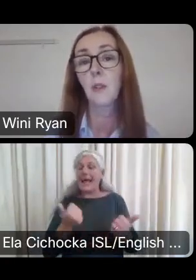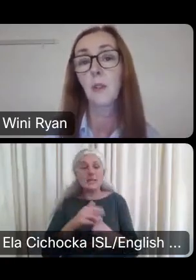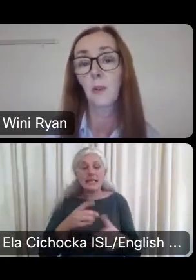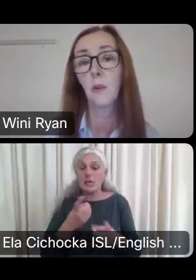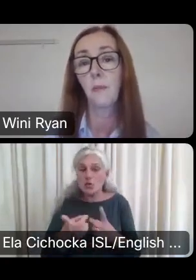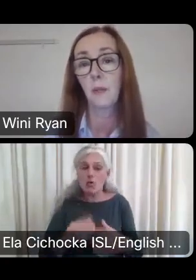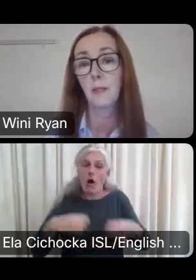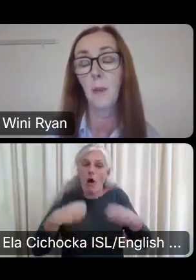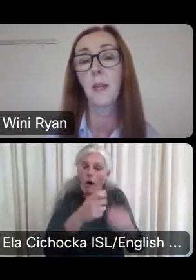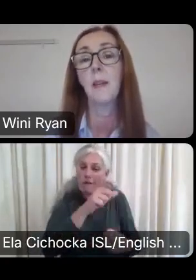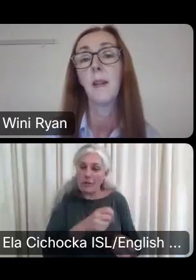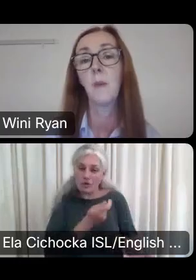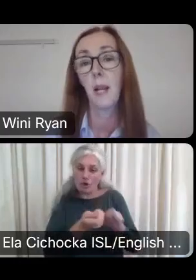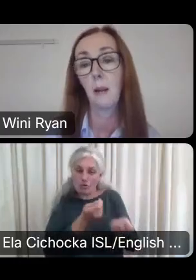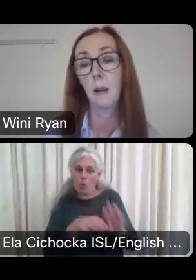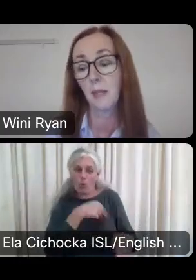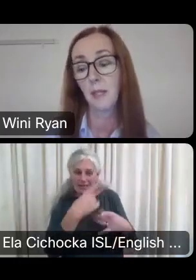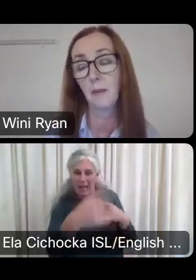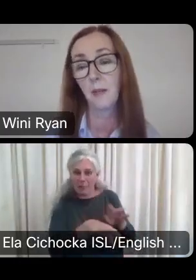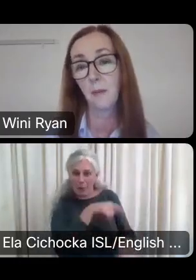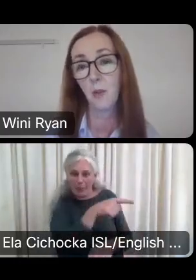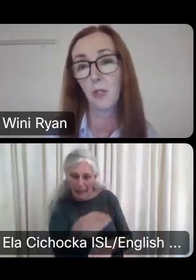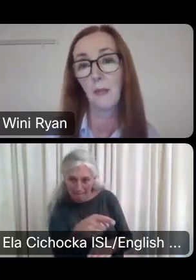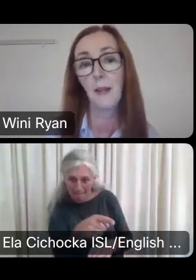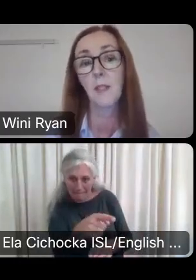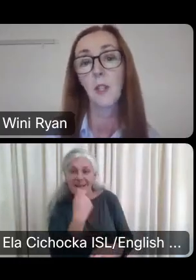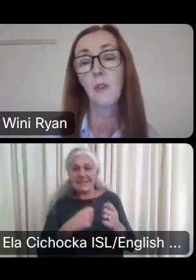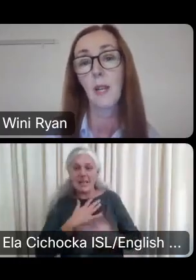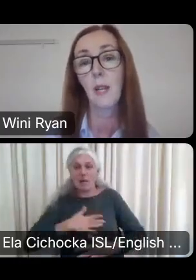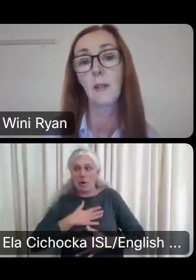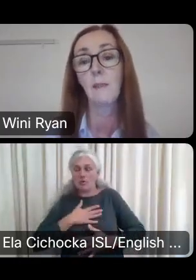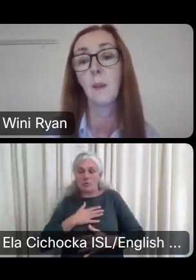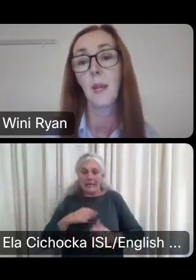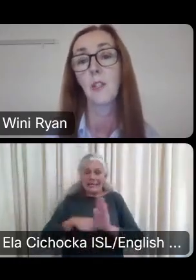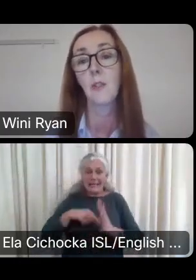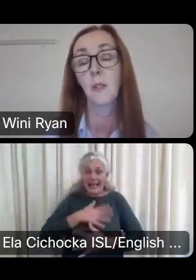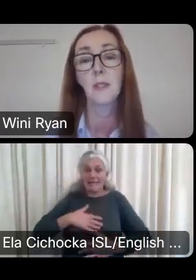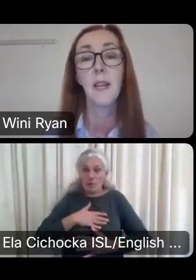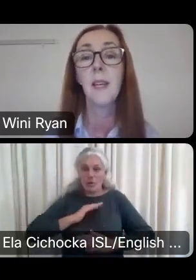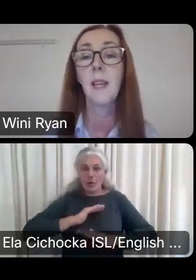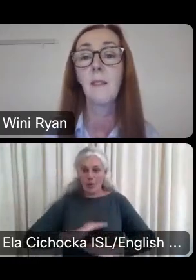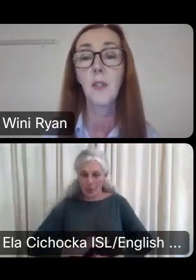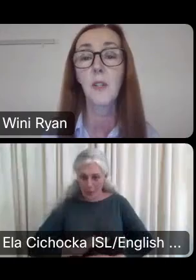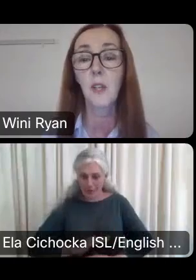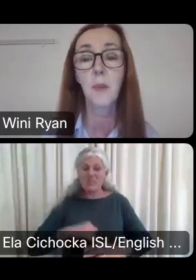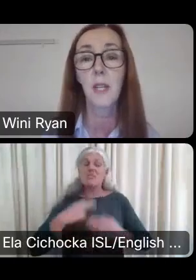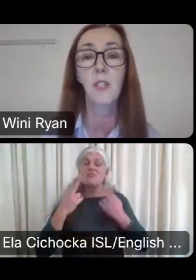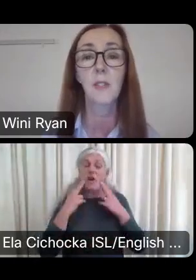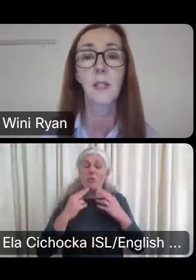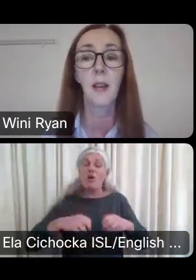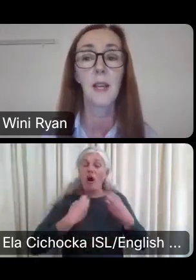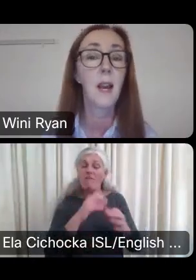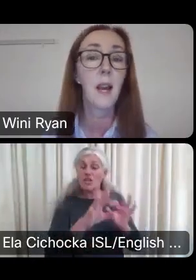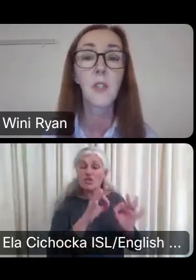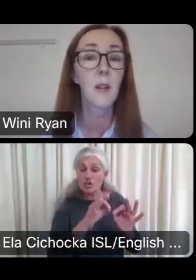patient control over what's happening will help to bring down their emotion. And that's usually about giving the patient choices. Even using a communication